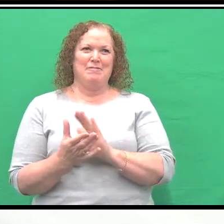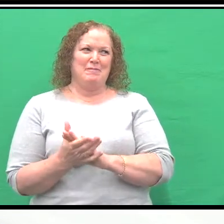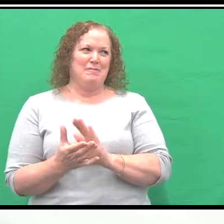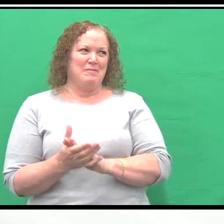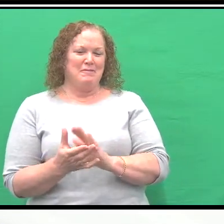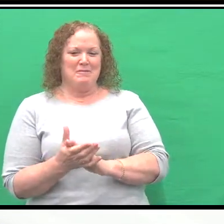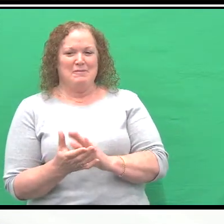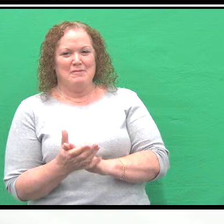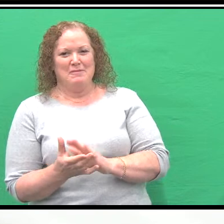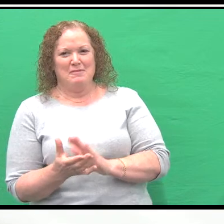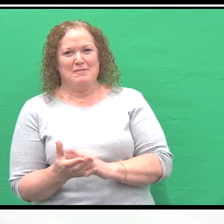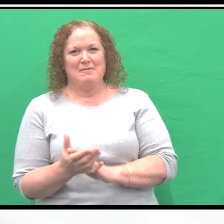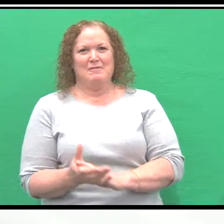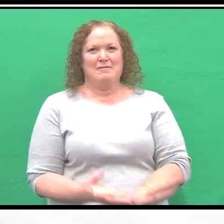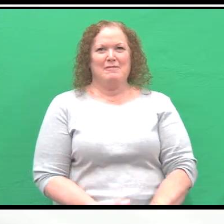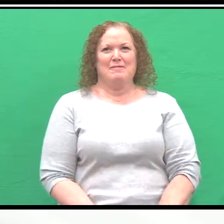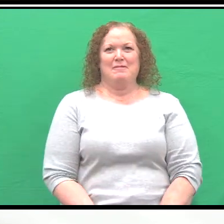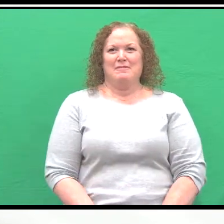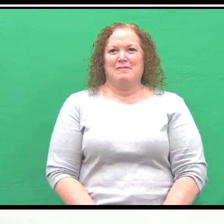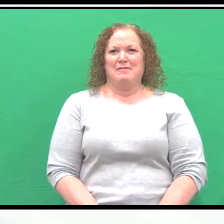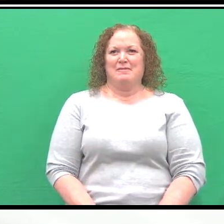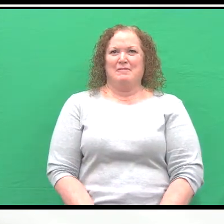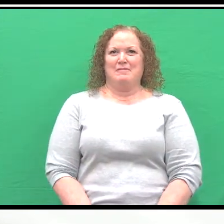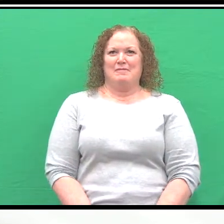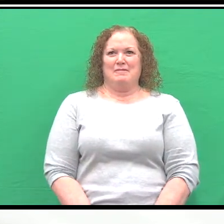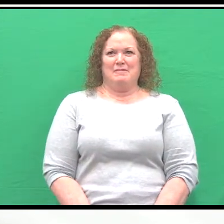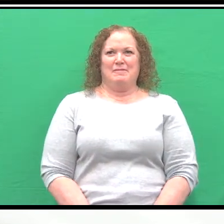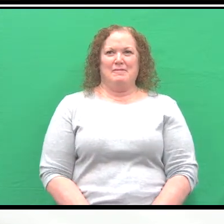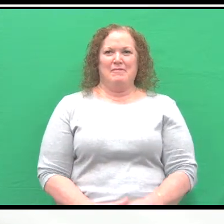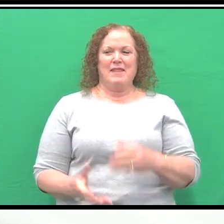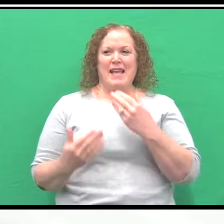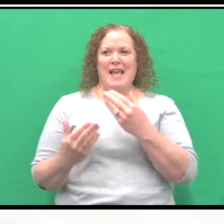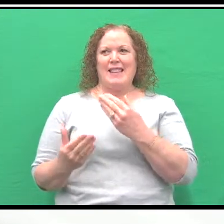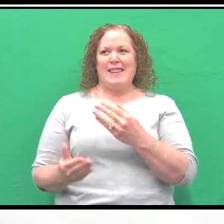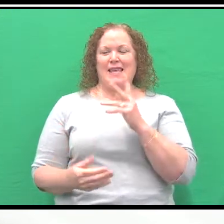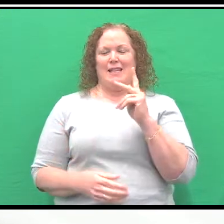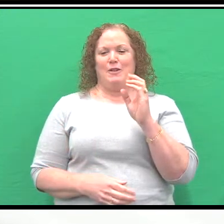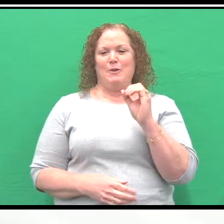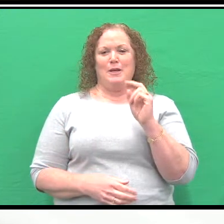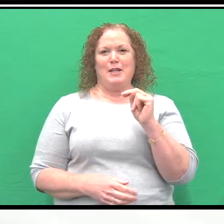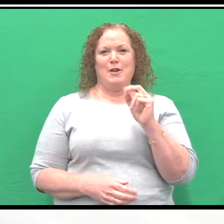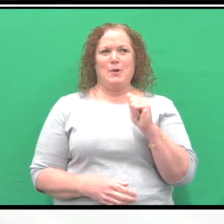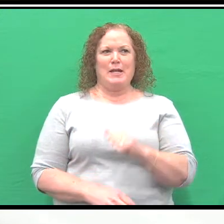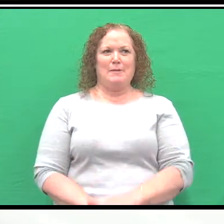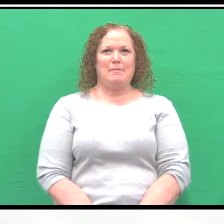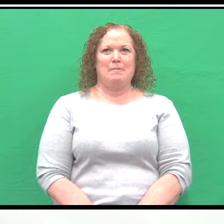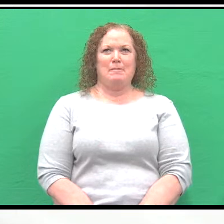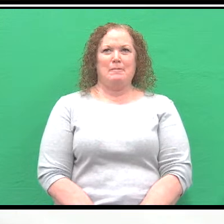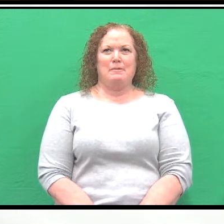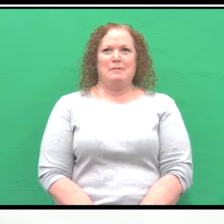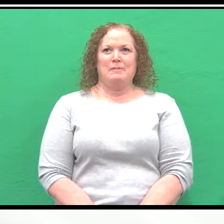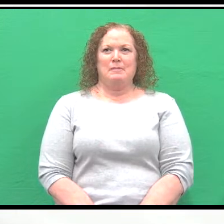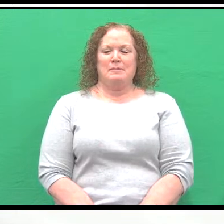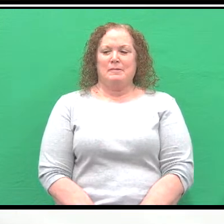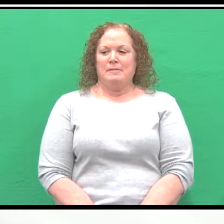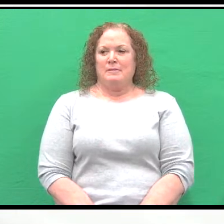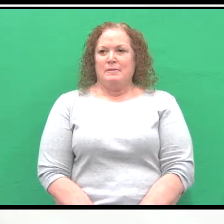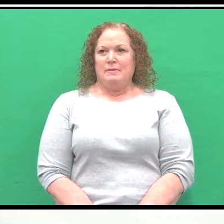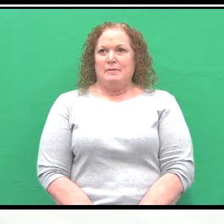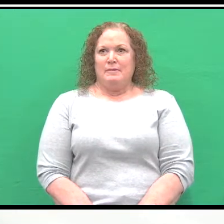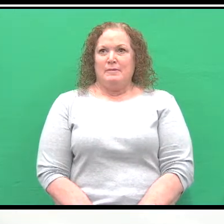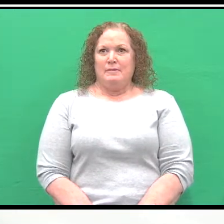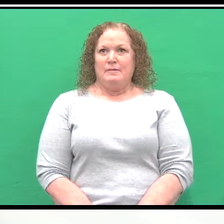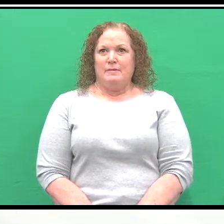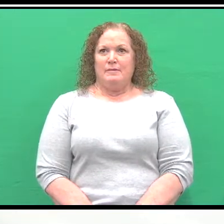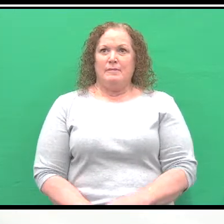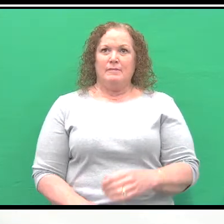Thank you, Kiona. Next up is item 11, which will be a presentation